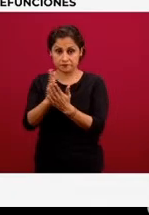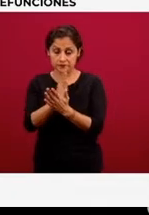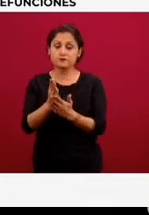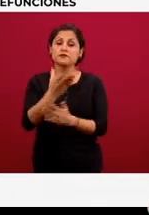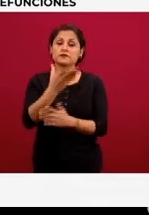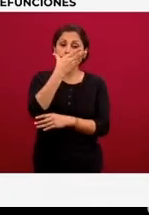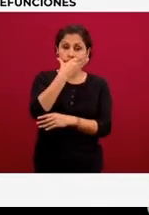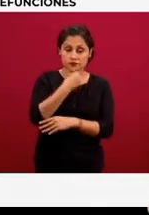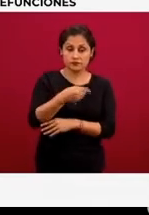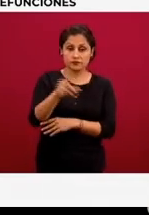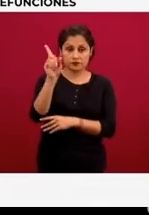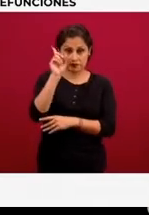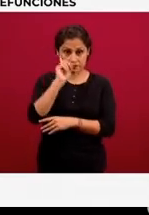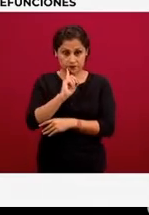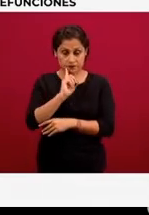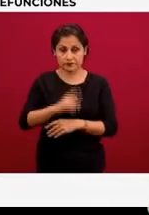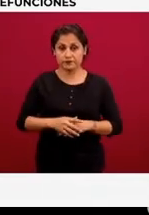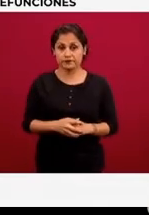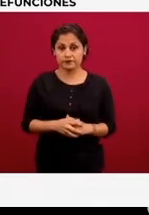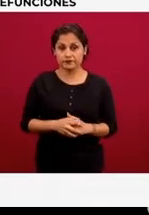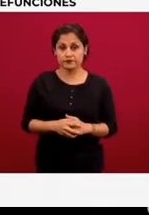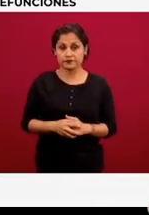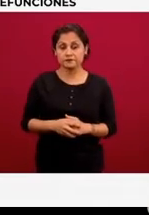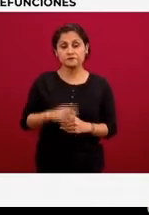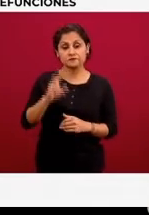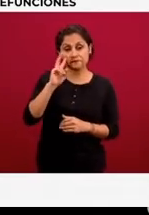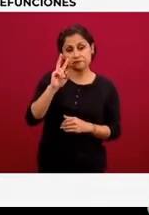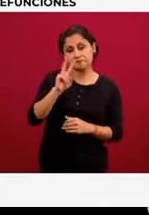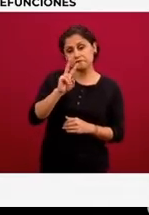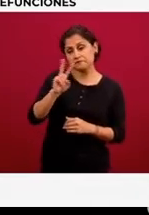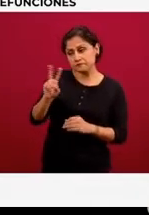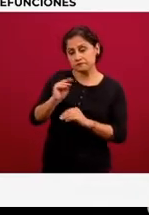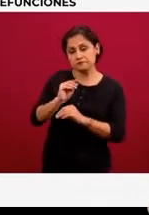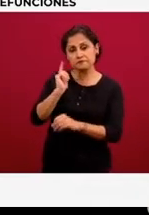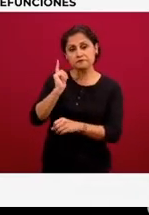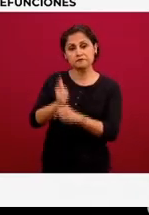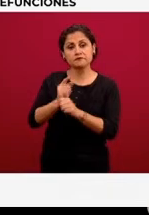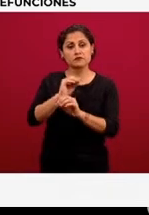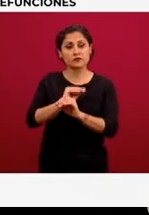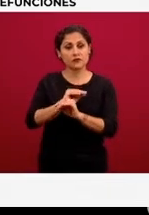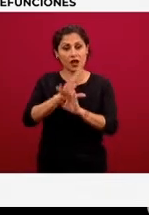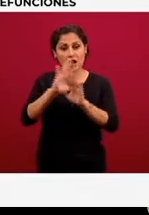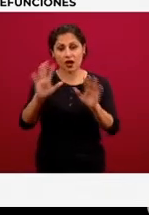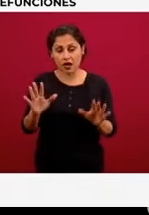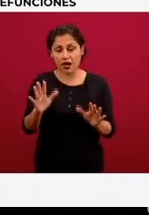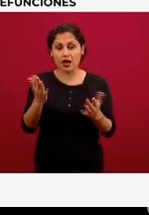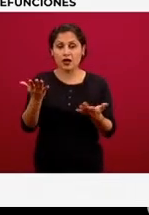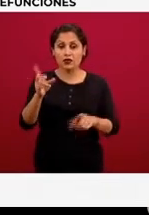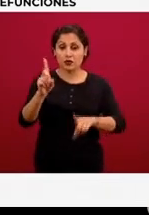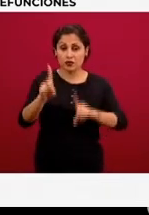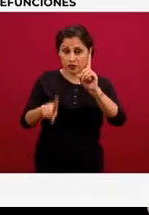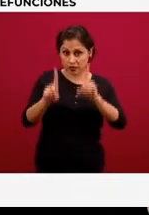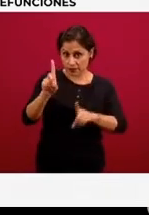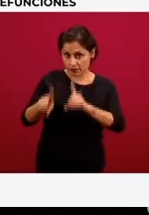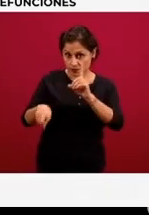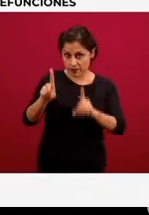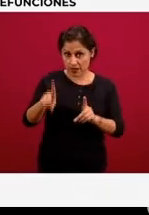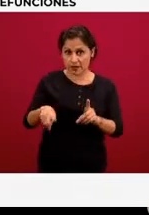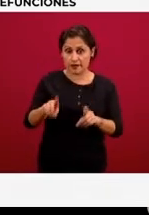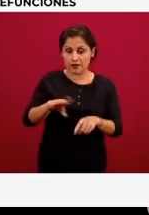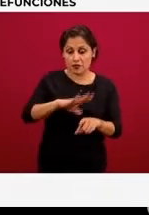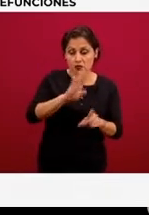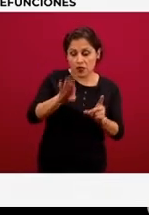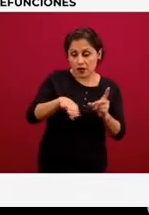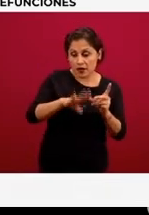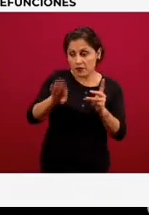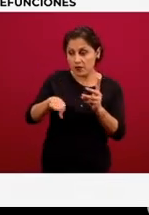affected. This helps us identify where the most deaths are happening. We